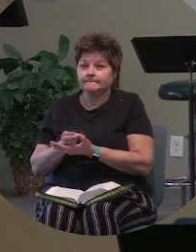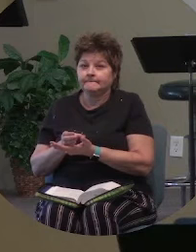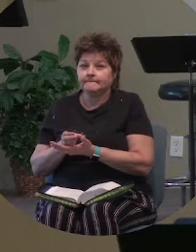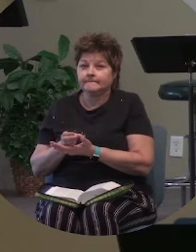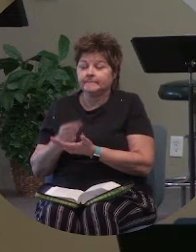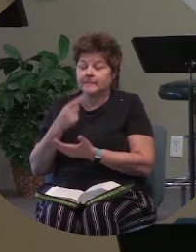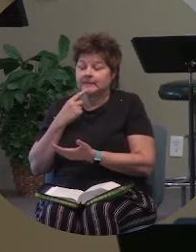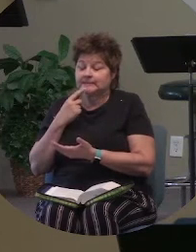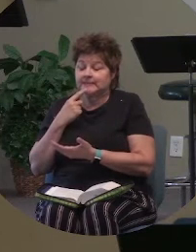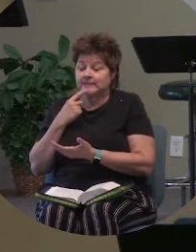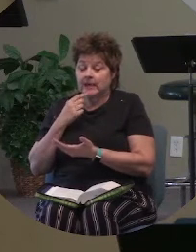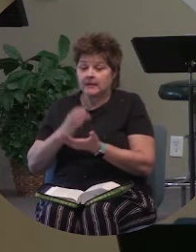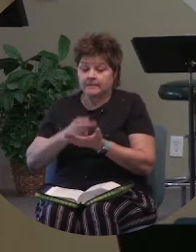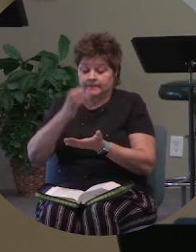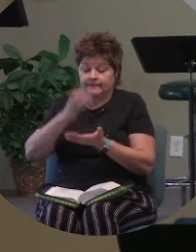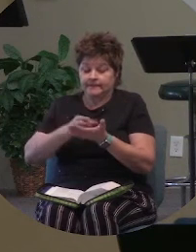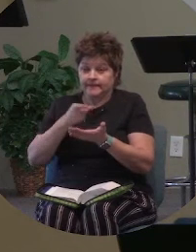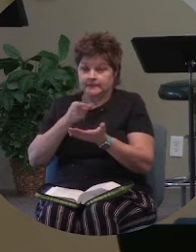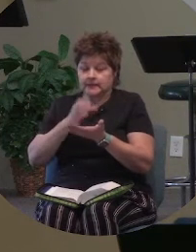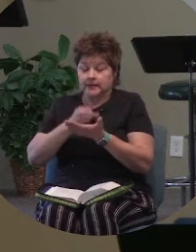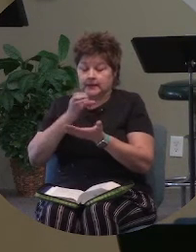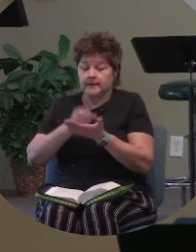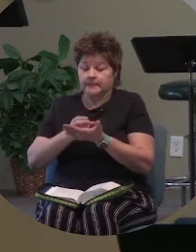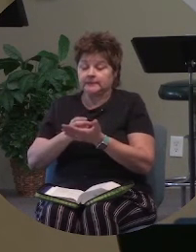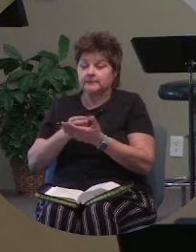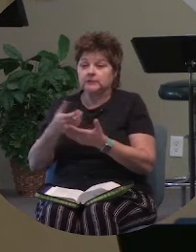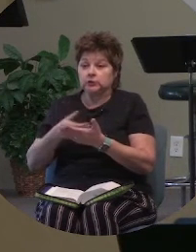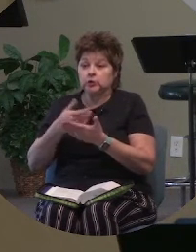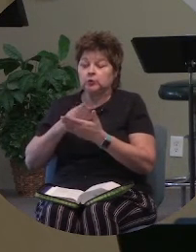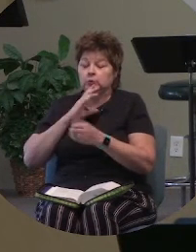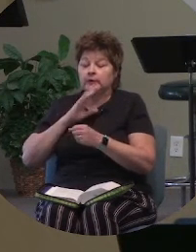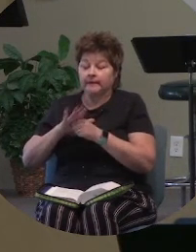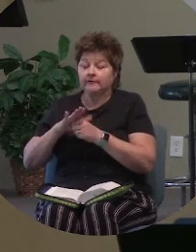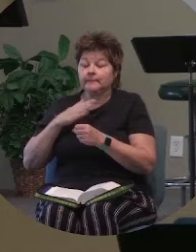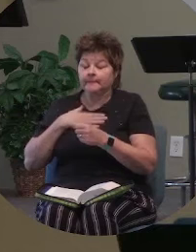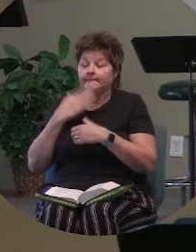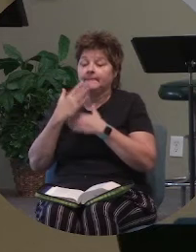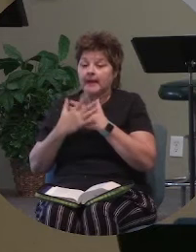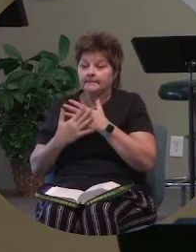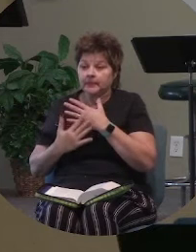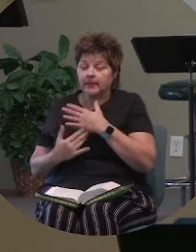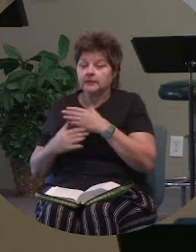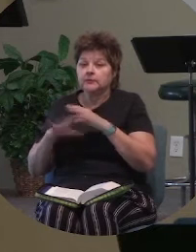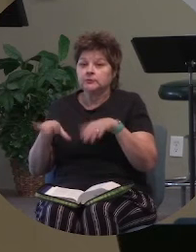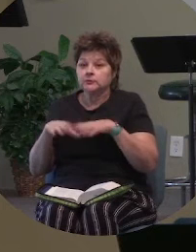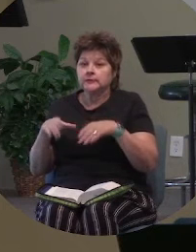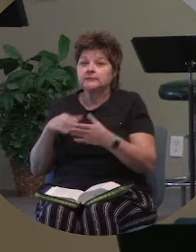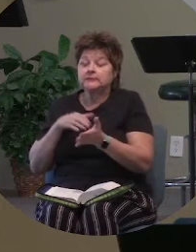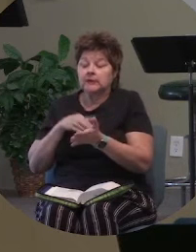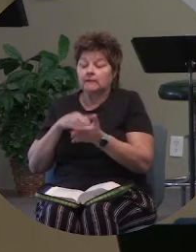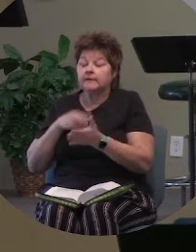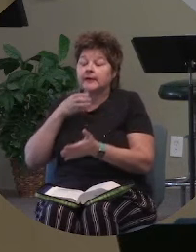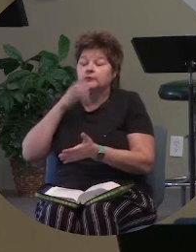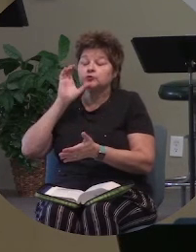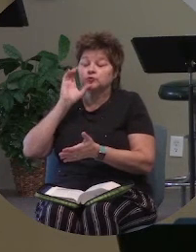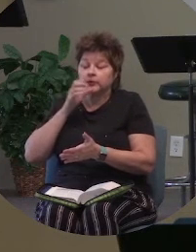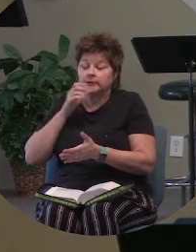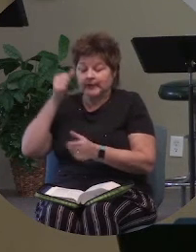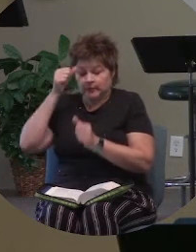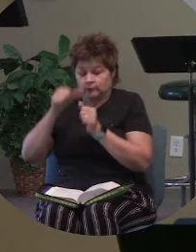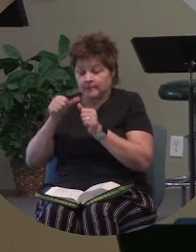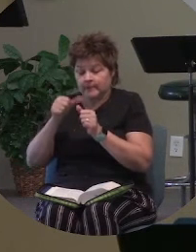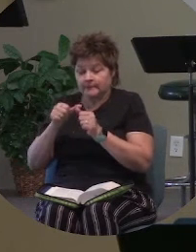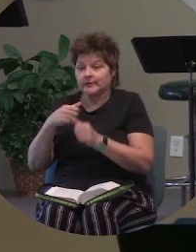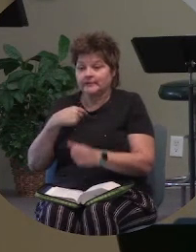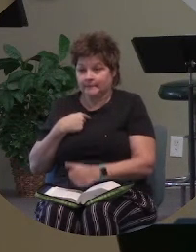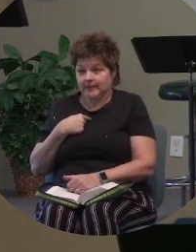And he says, 'This cup is the new covenant in my blood. Do this as often as you drink it in remembrance